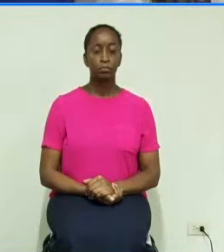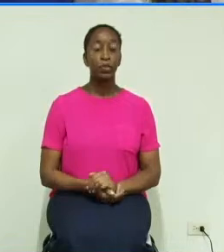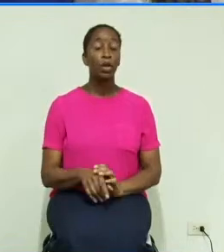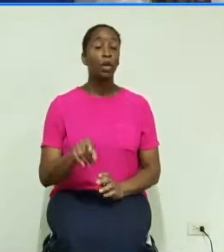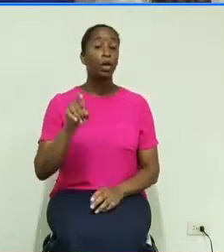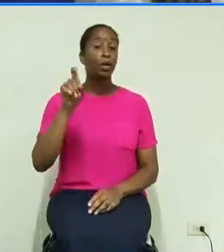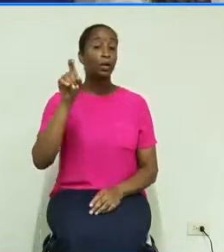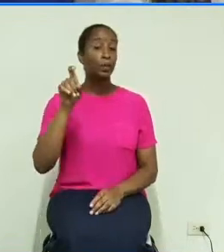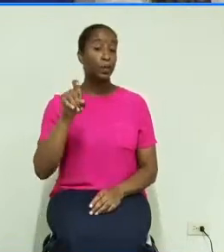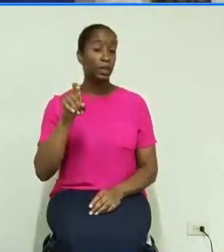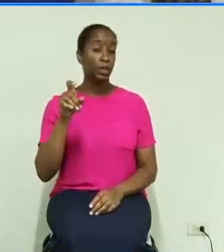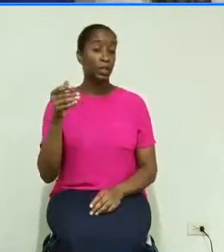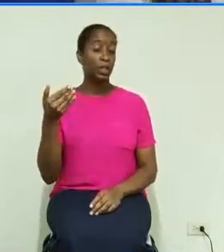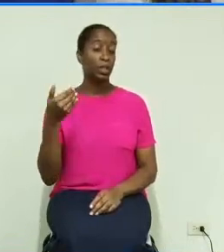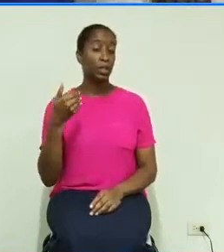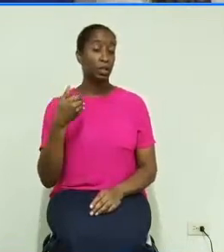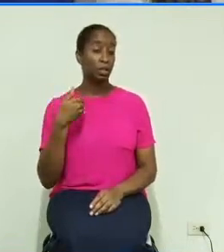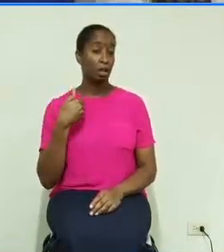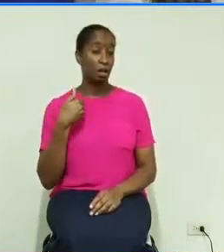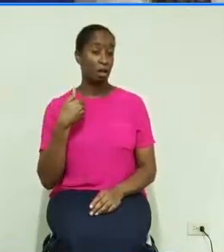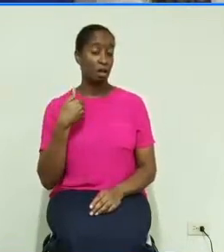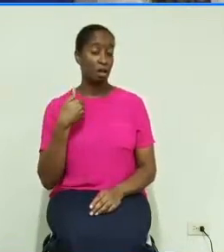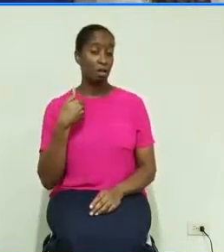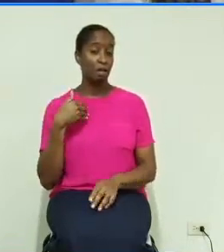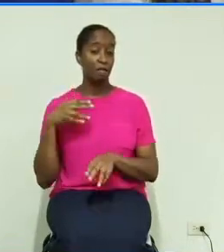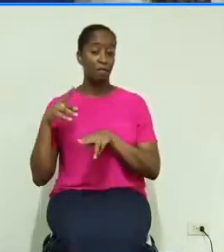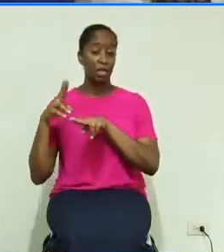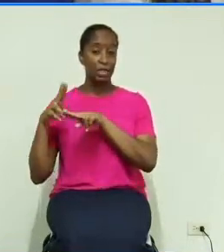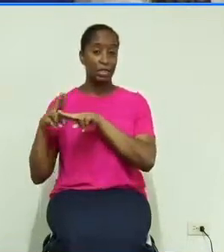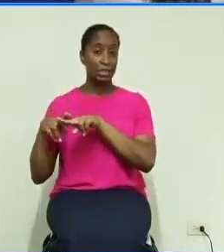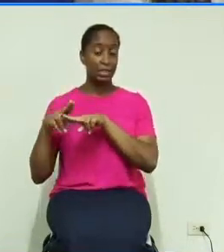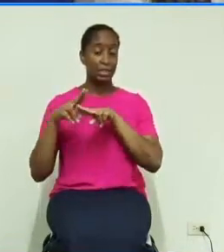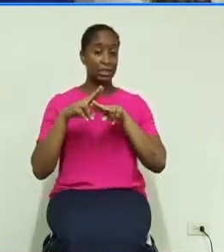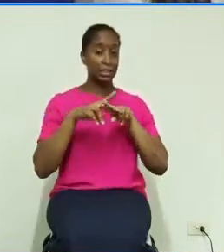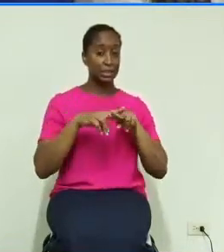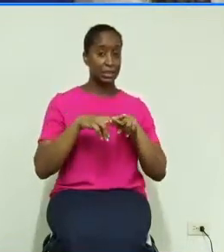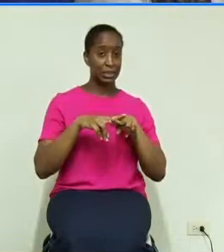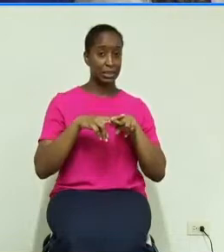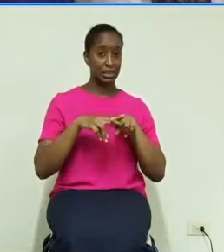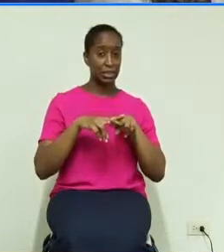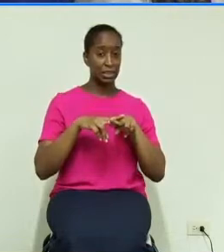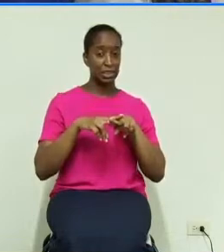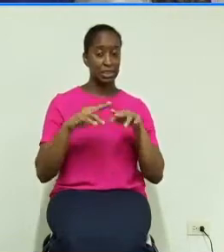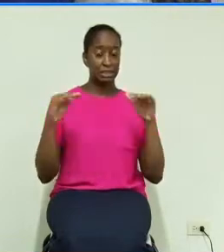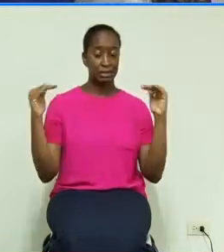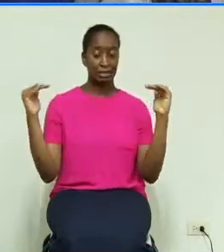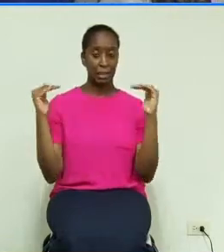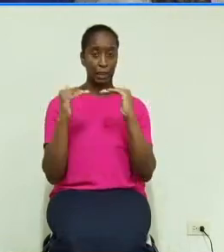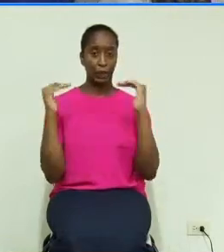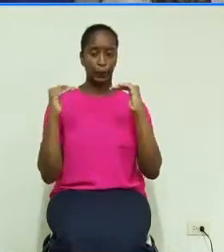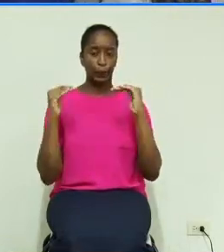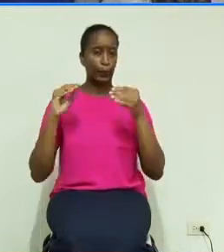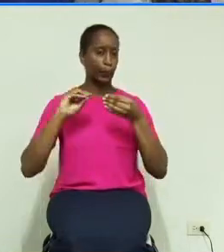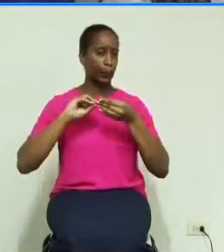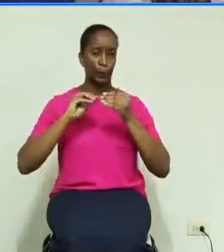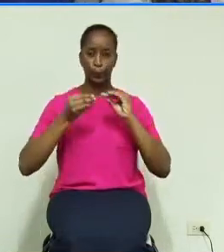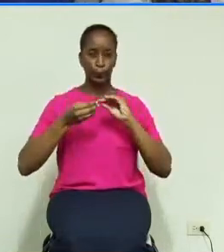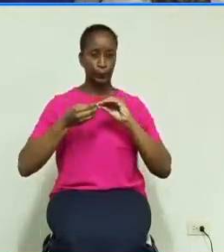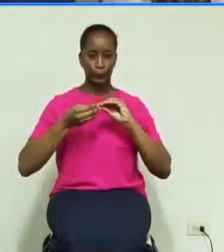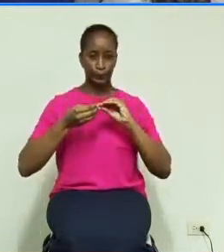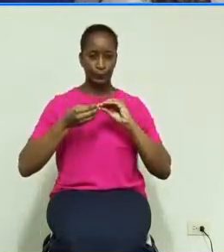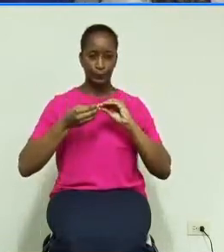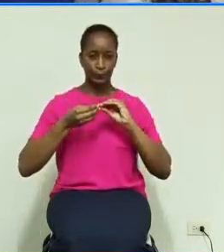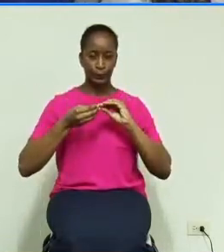so as to avoid an election result in which each side has, for example, we are currently 15 each.